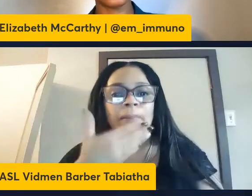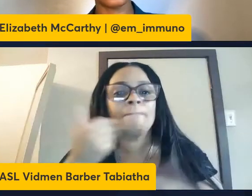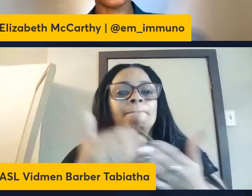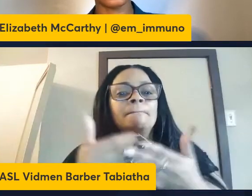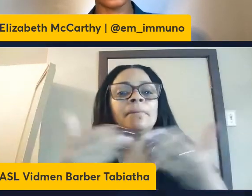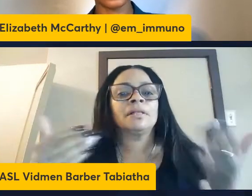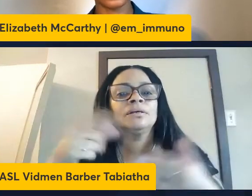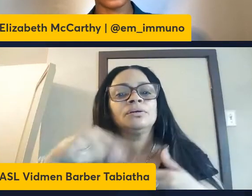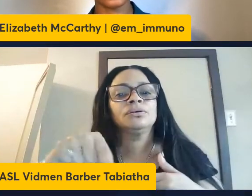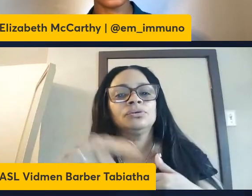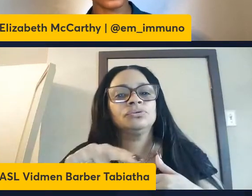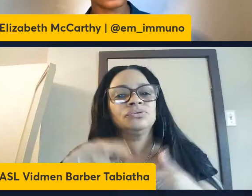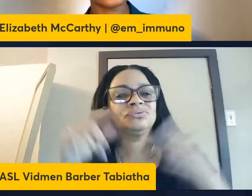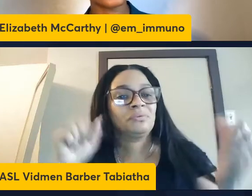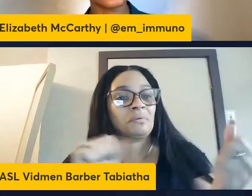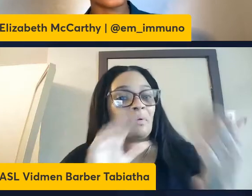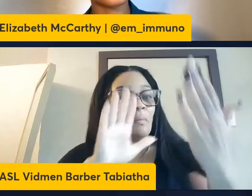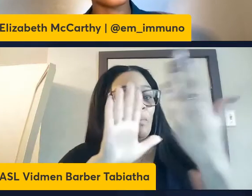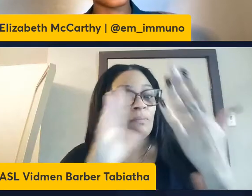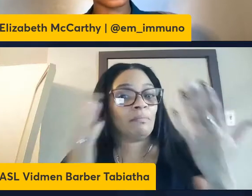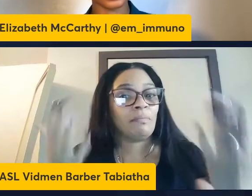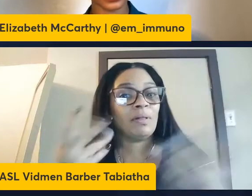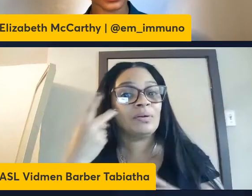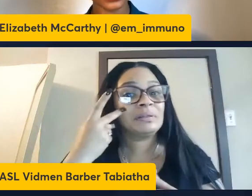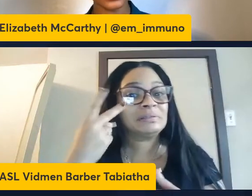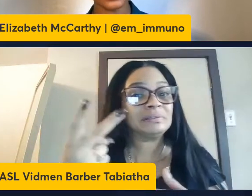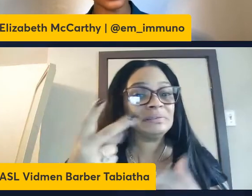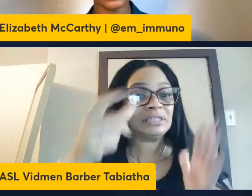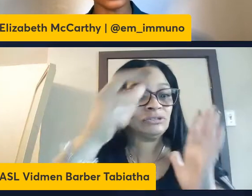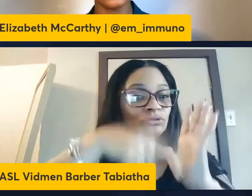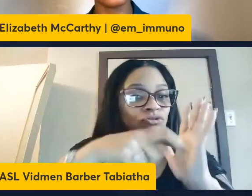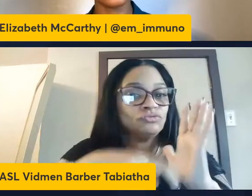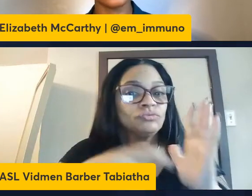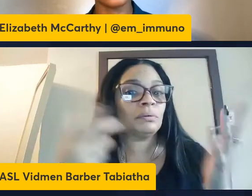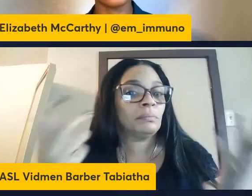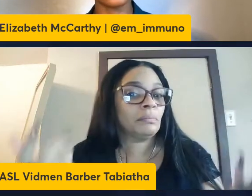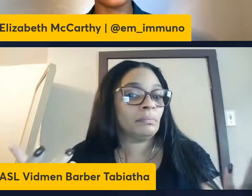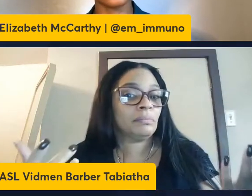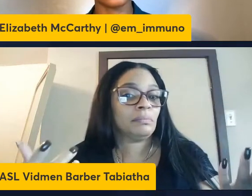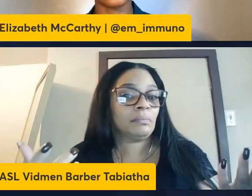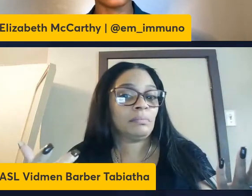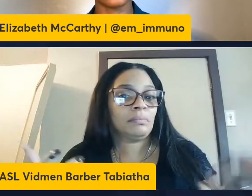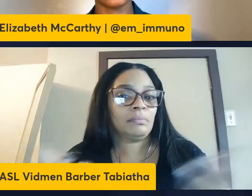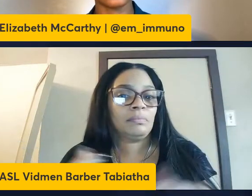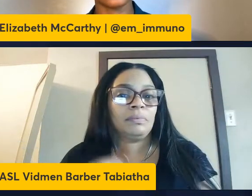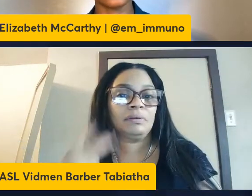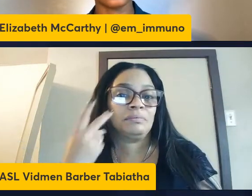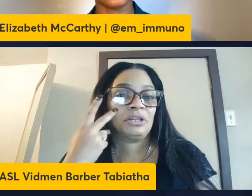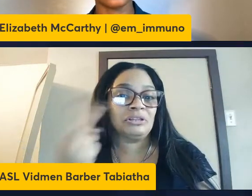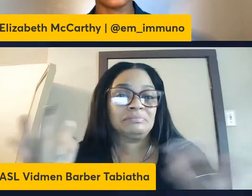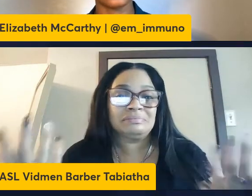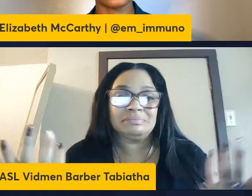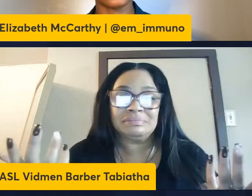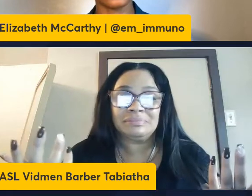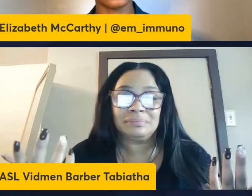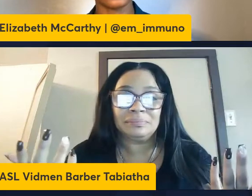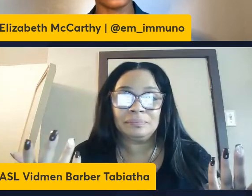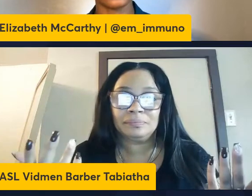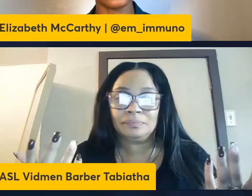you'll approach, I guess, or see is a script or a package. So, you'll open a blank